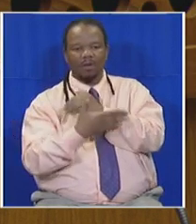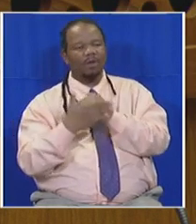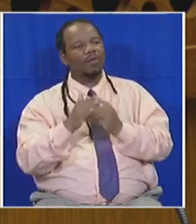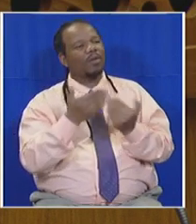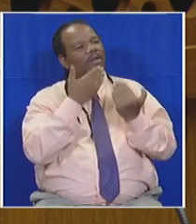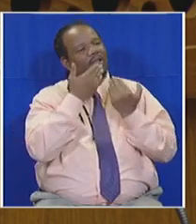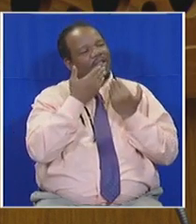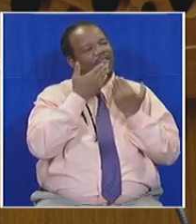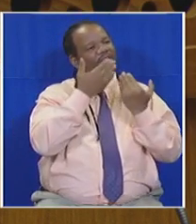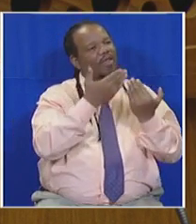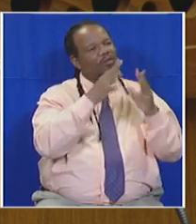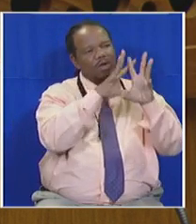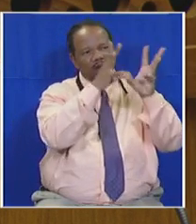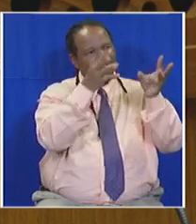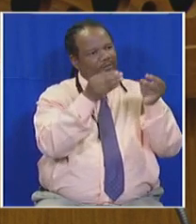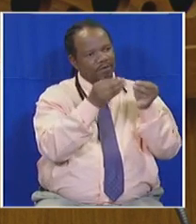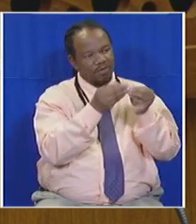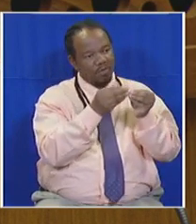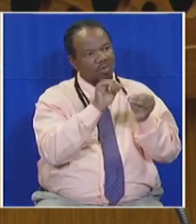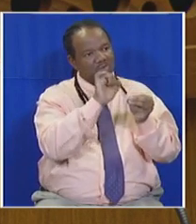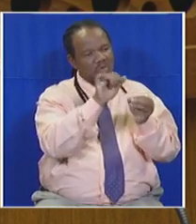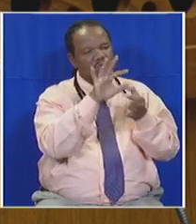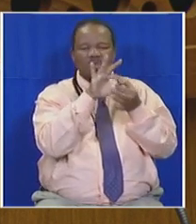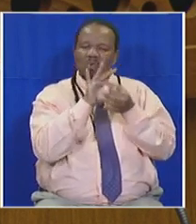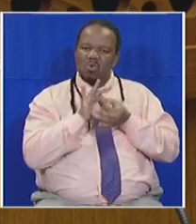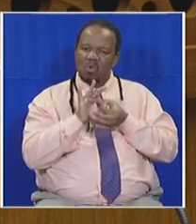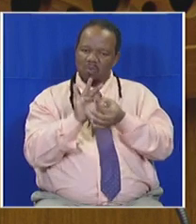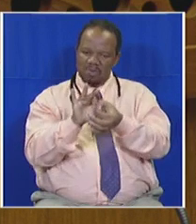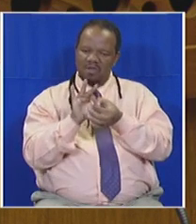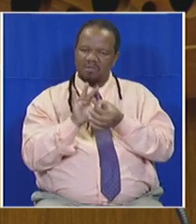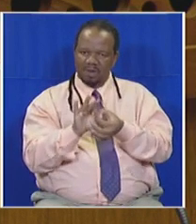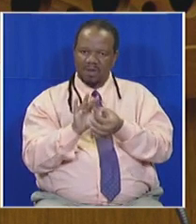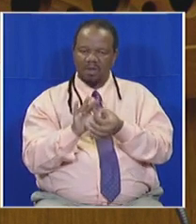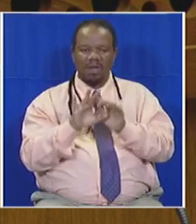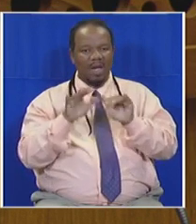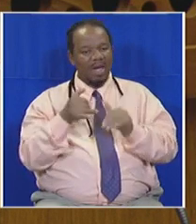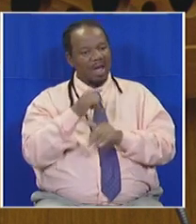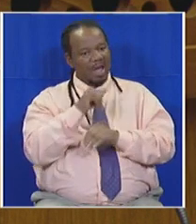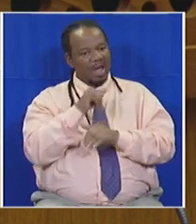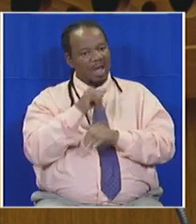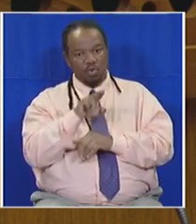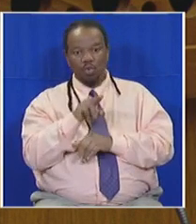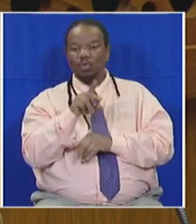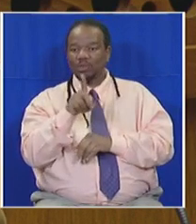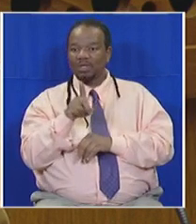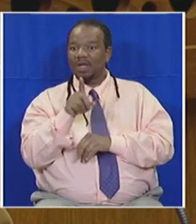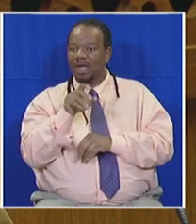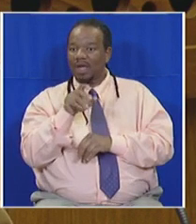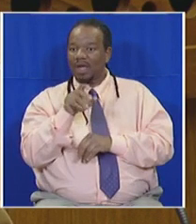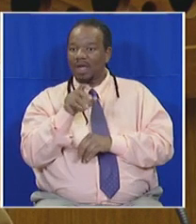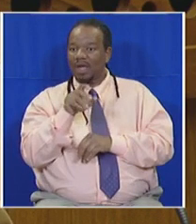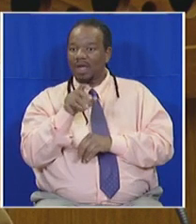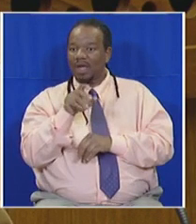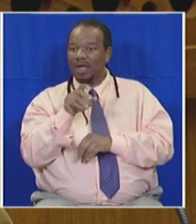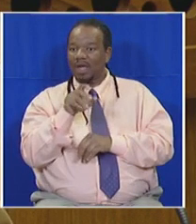all this because it shows your commitment to ensure that IUDF does not end up gathering dust in the